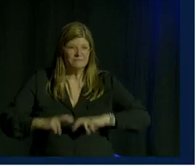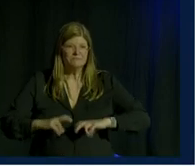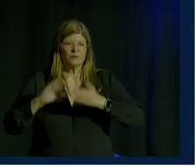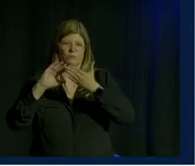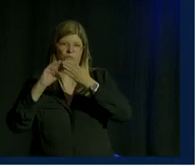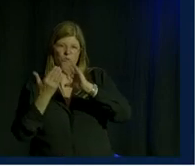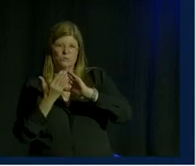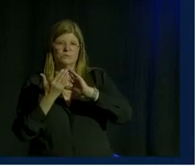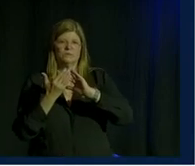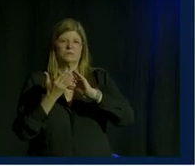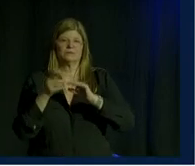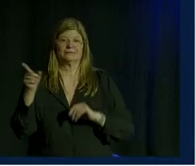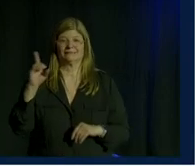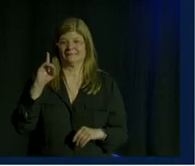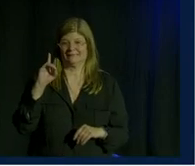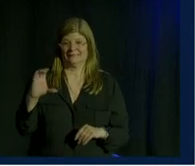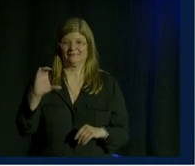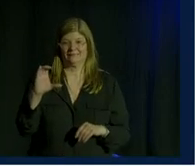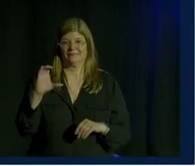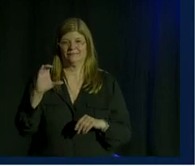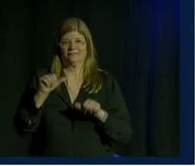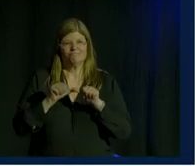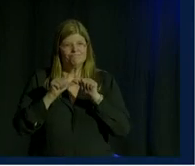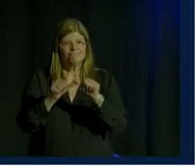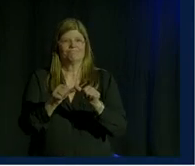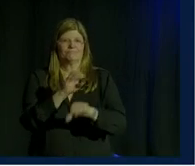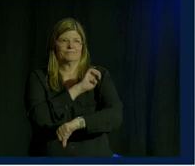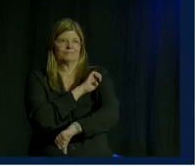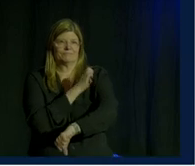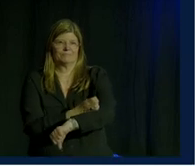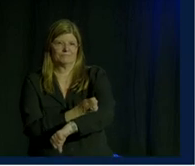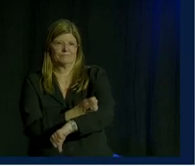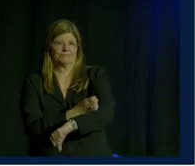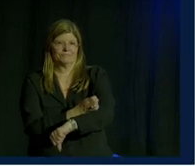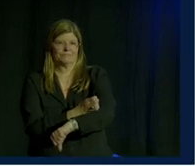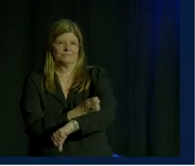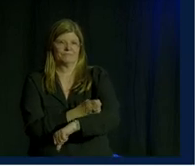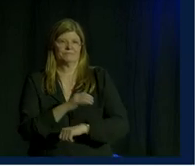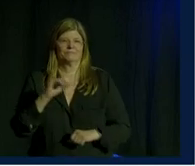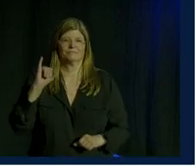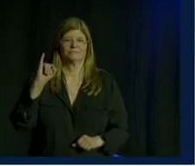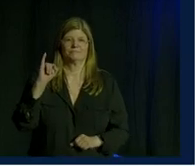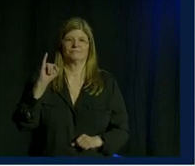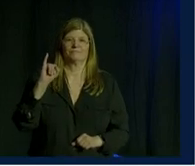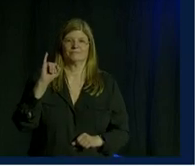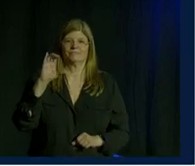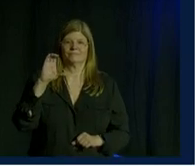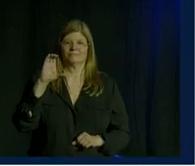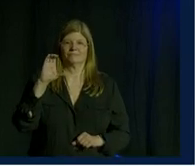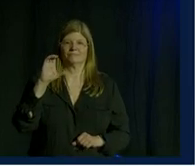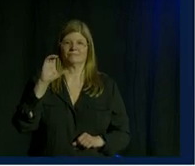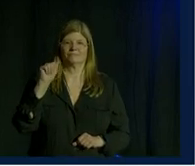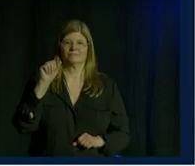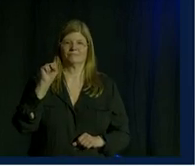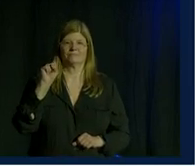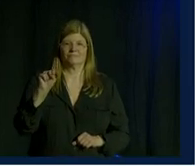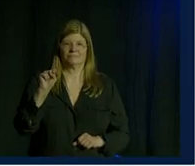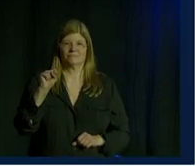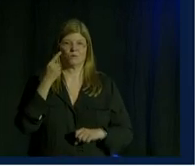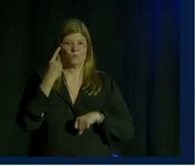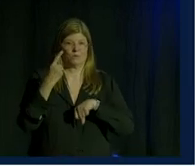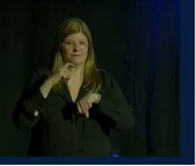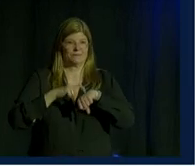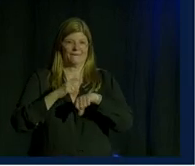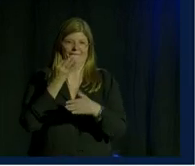Energy Utility. There's a new program by this group, ICAS, which came out of the Pepco-Exelon merger of money. It's one-time funding for 3 years for multifamily